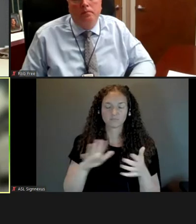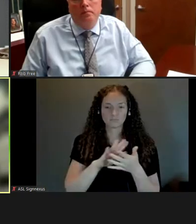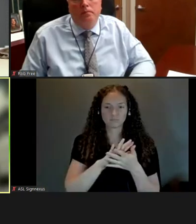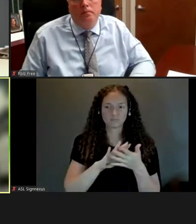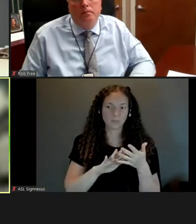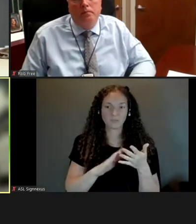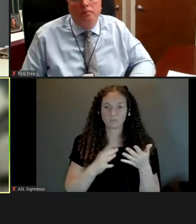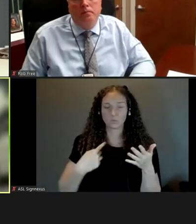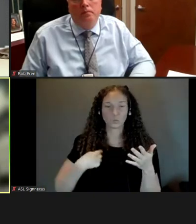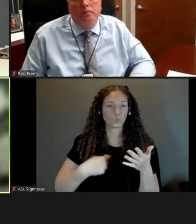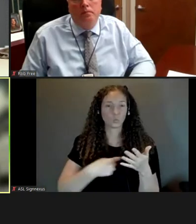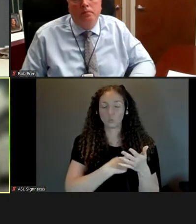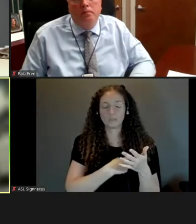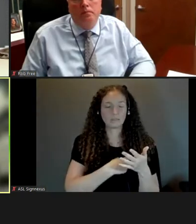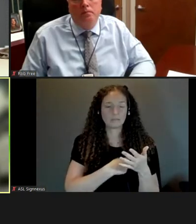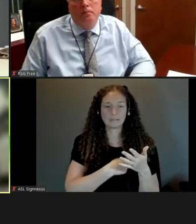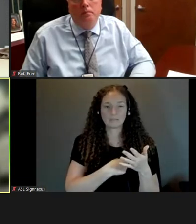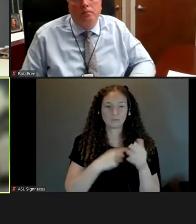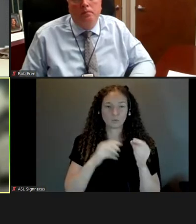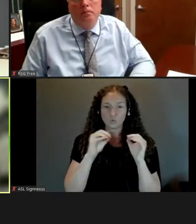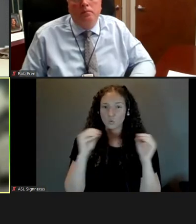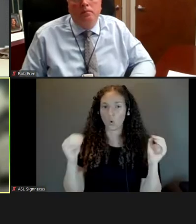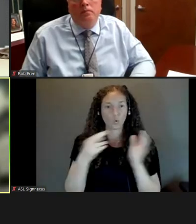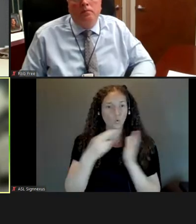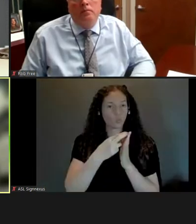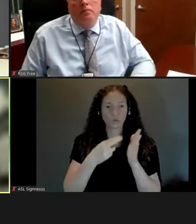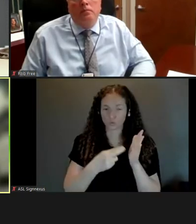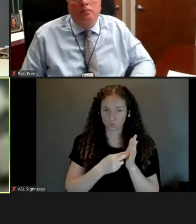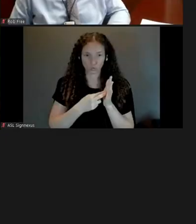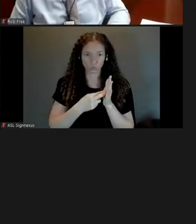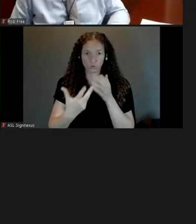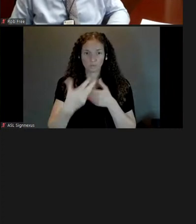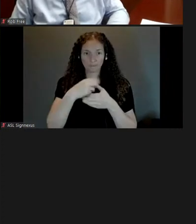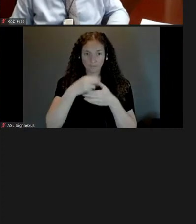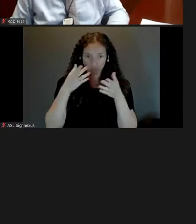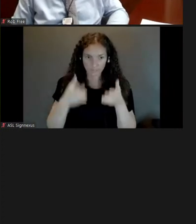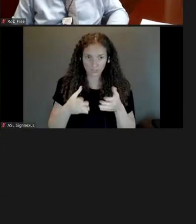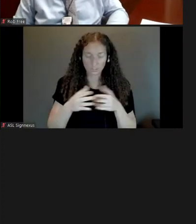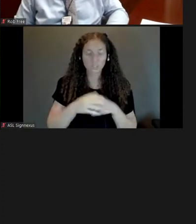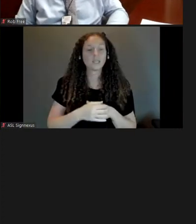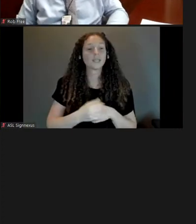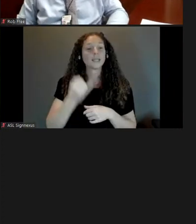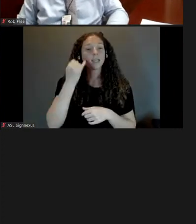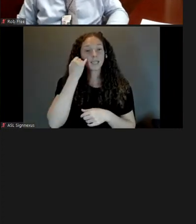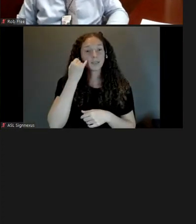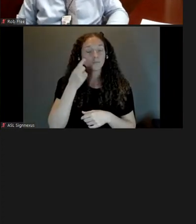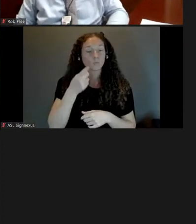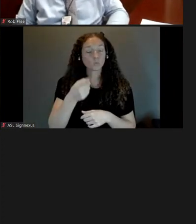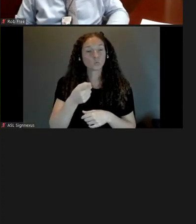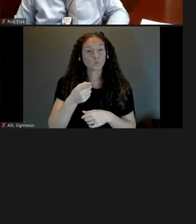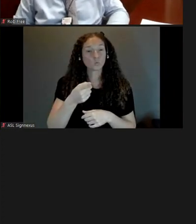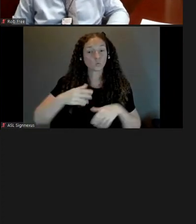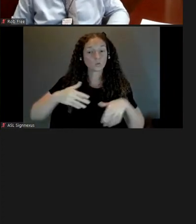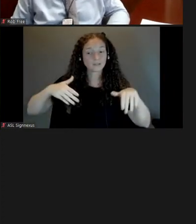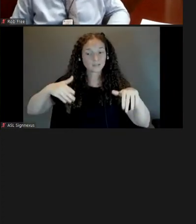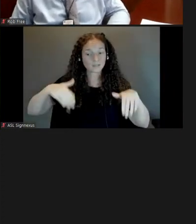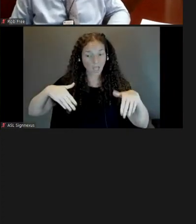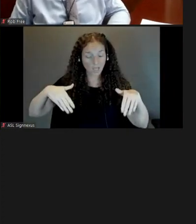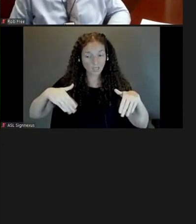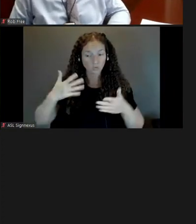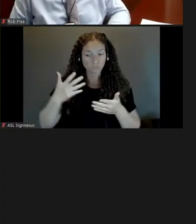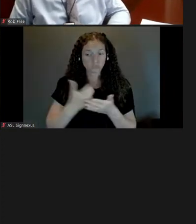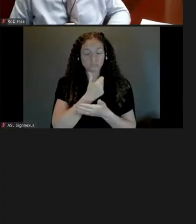we actually have no one left, at least that we think. So if you haven't had a chance to speak